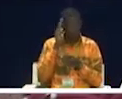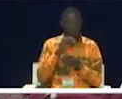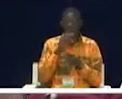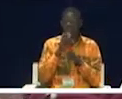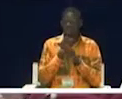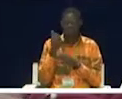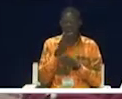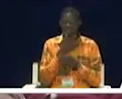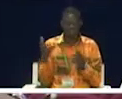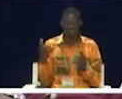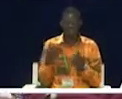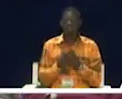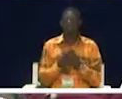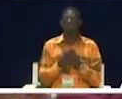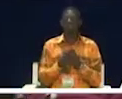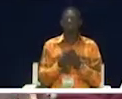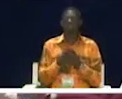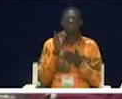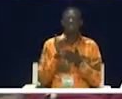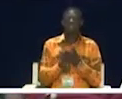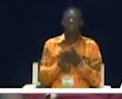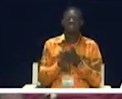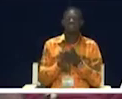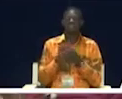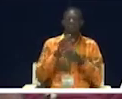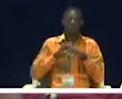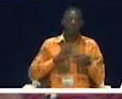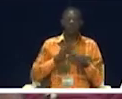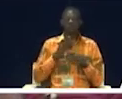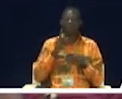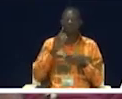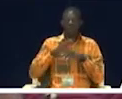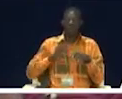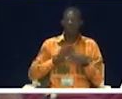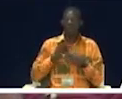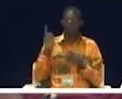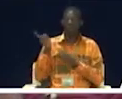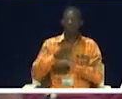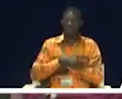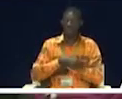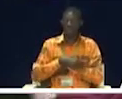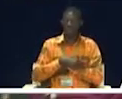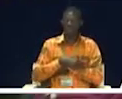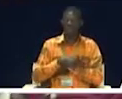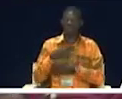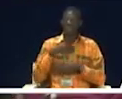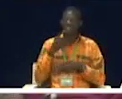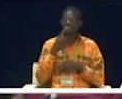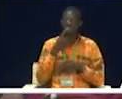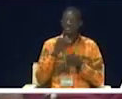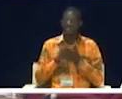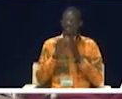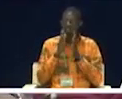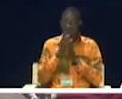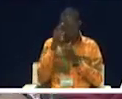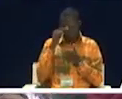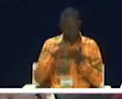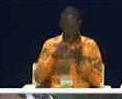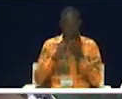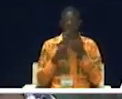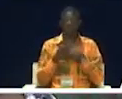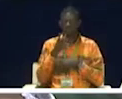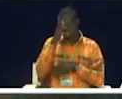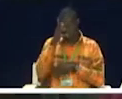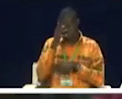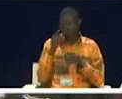anything. You may not tap. Daddy told us one day that someone came and said, please pray for me, this problem. And daddy looked